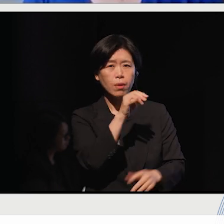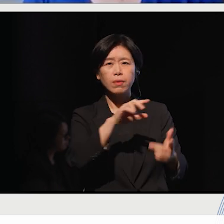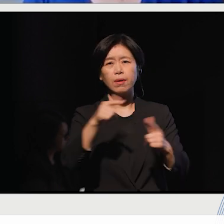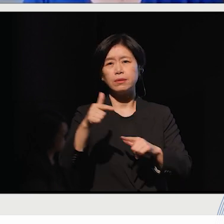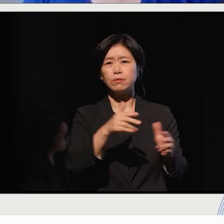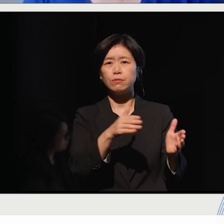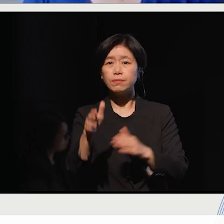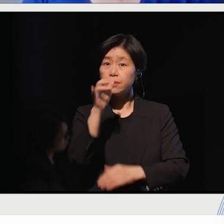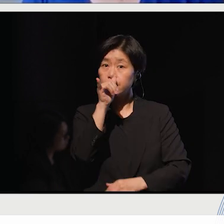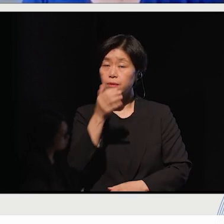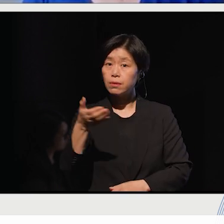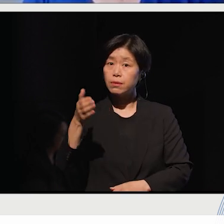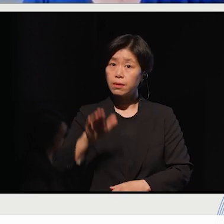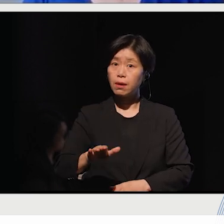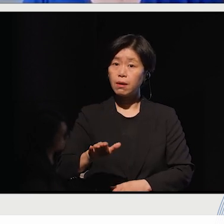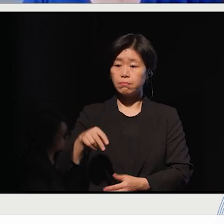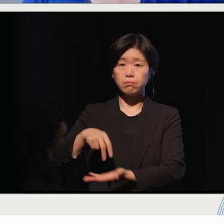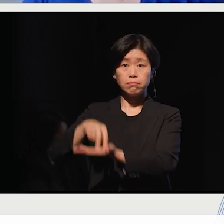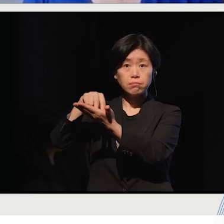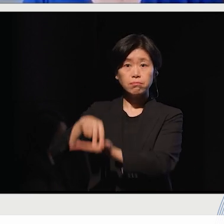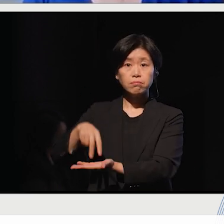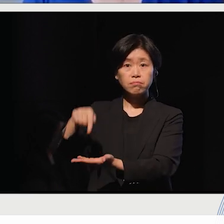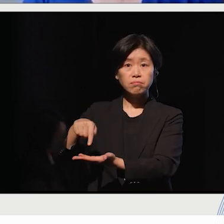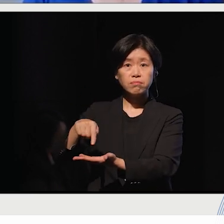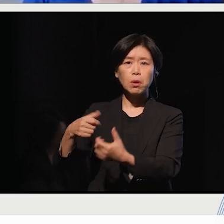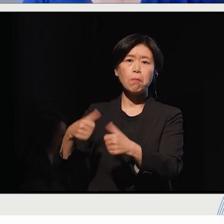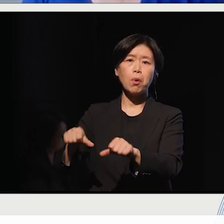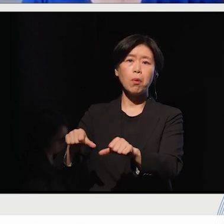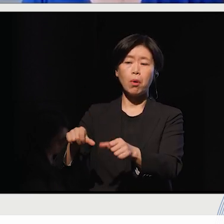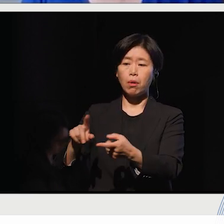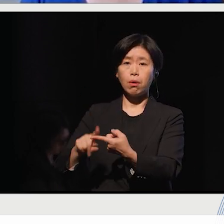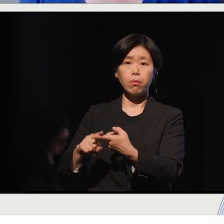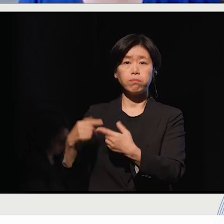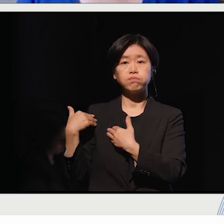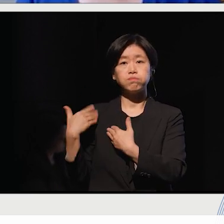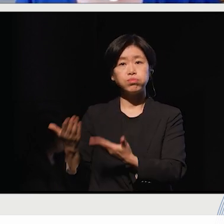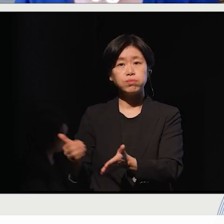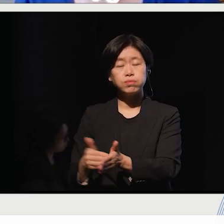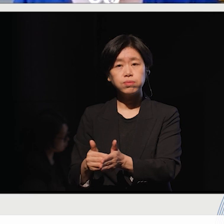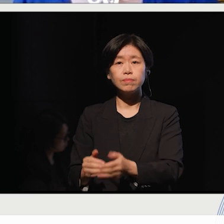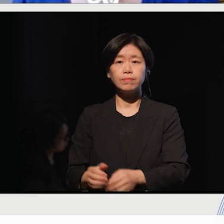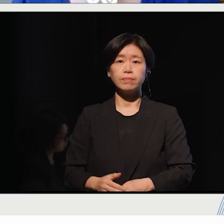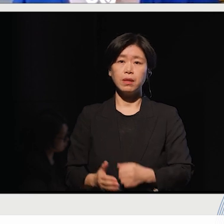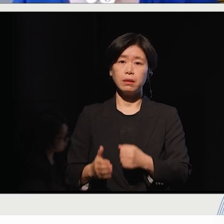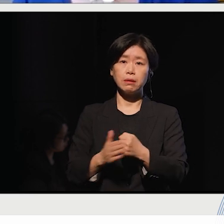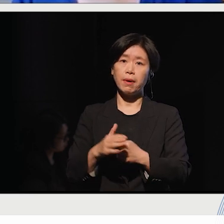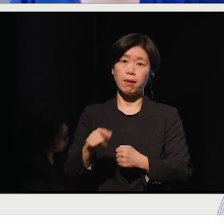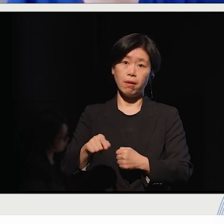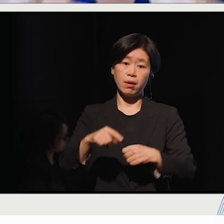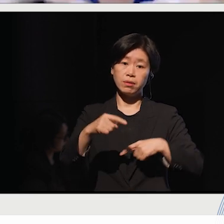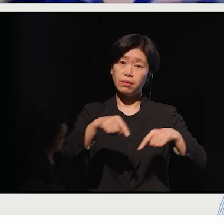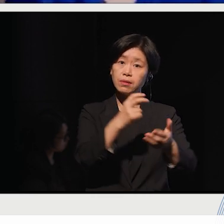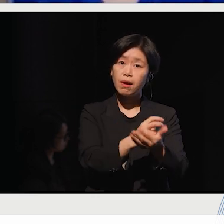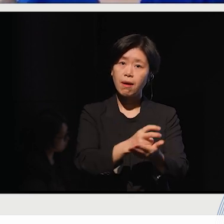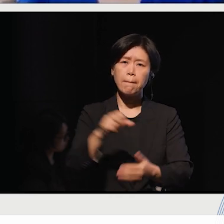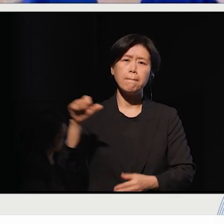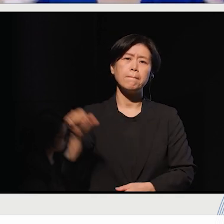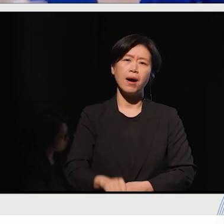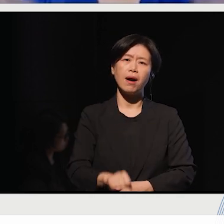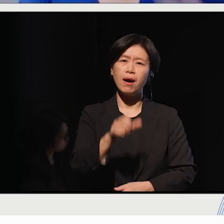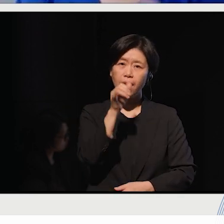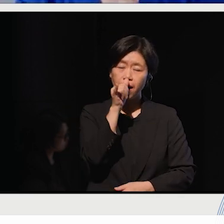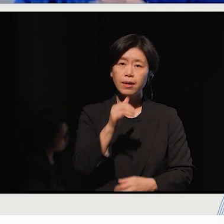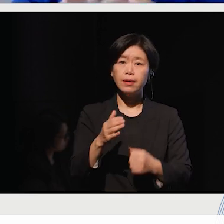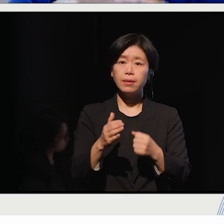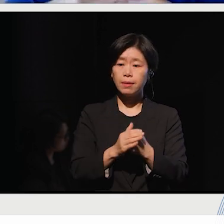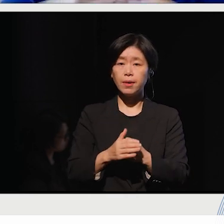it. And so she can't participate. So this is just one example of what it means to do really well with having